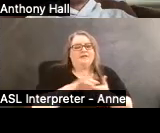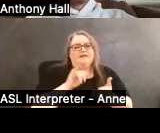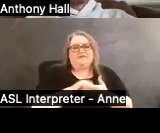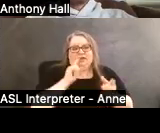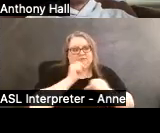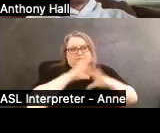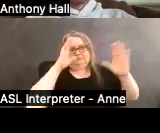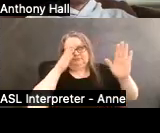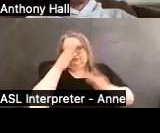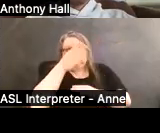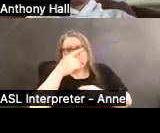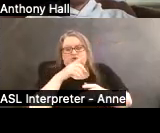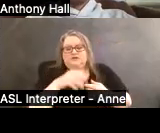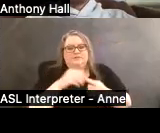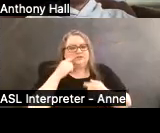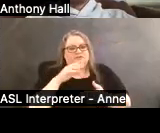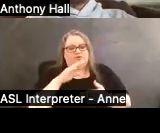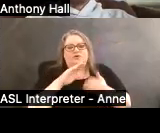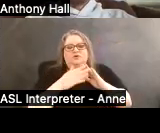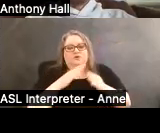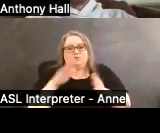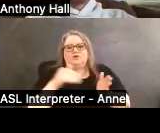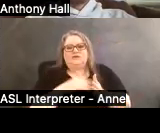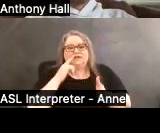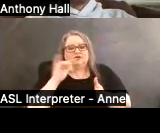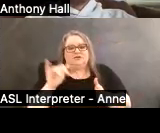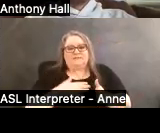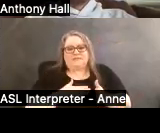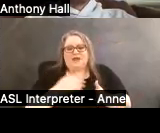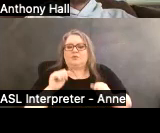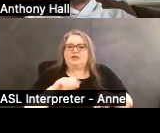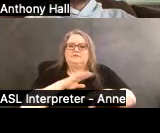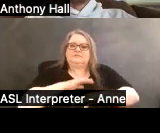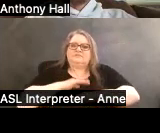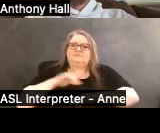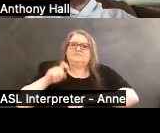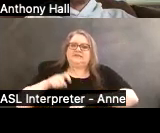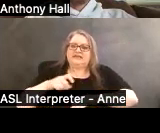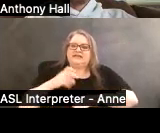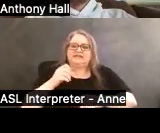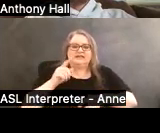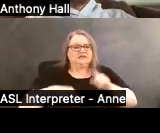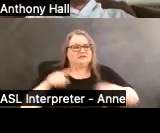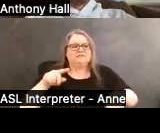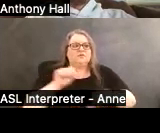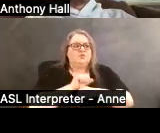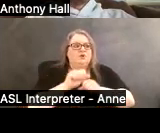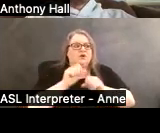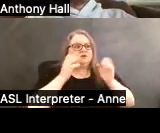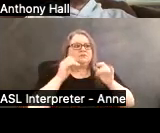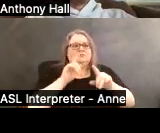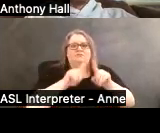for community centers like mine. We're able to fulfill so many needs. We were able to work with so many different people.